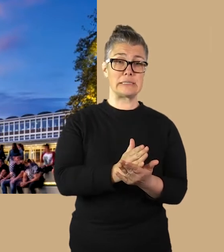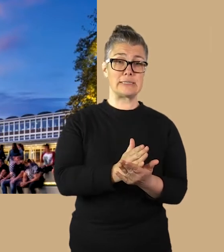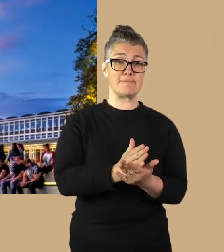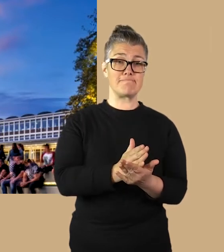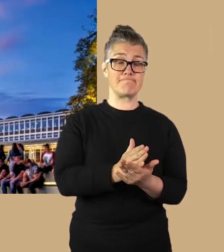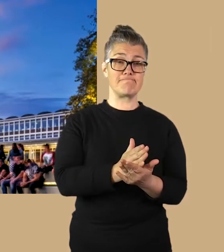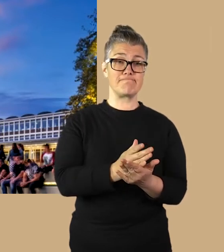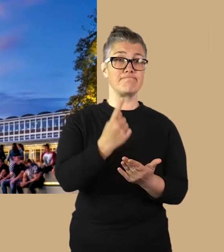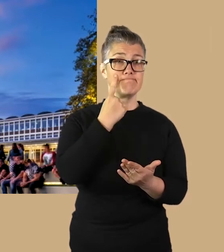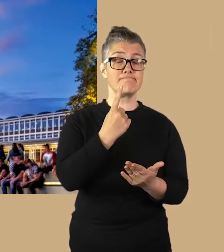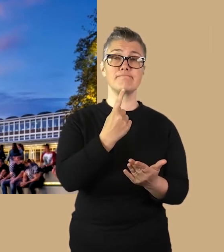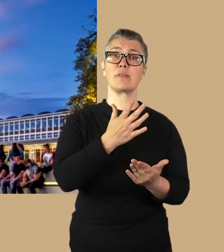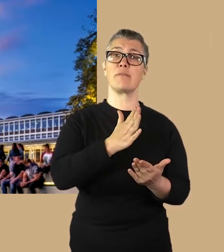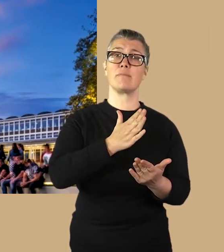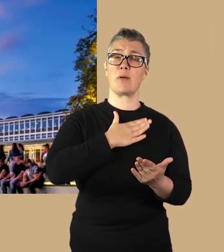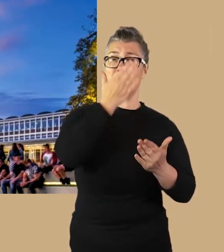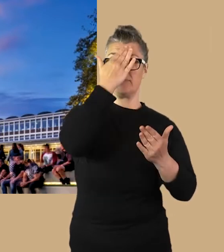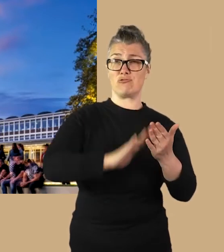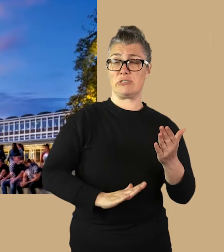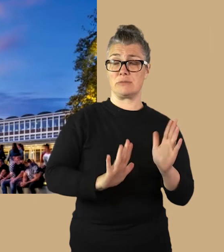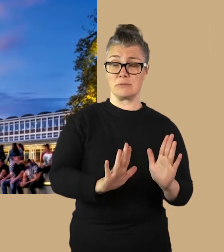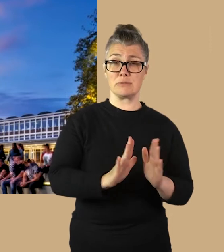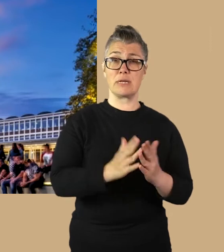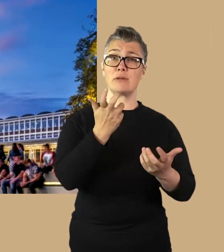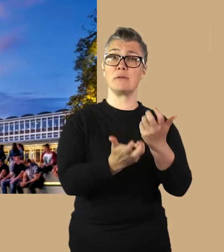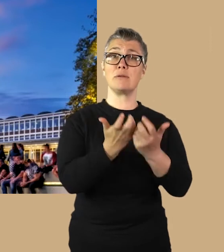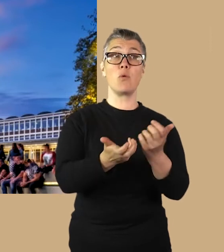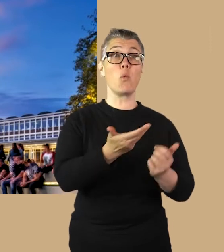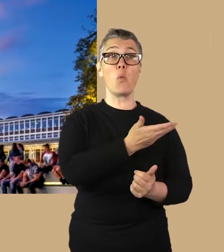experienced during my time at university is that not all teachers